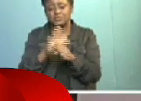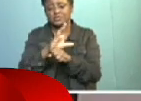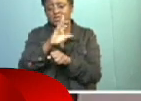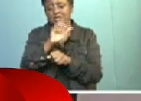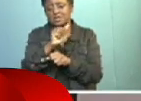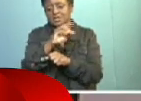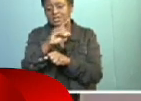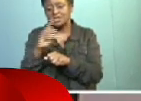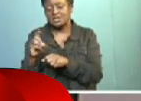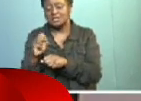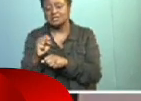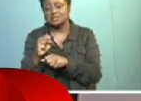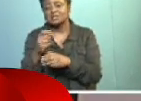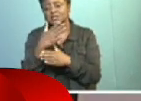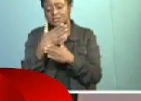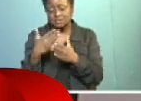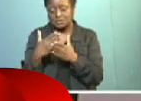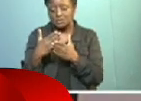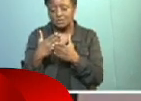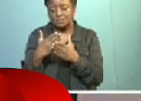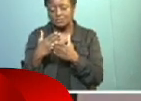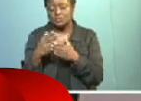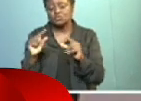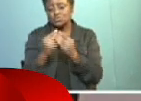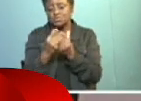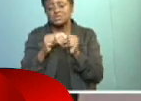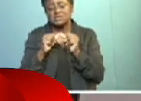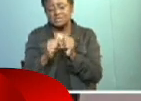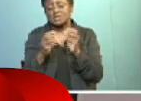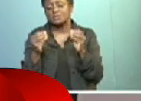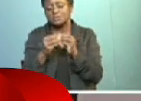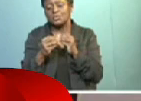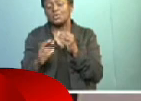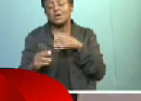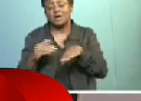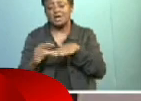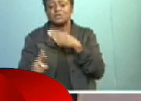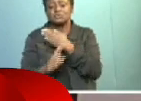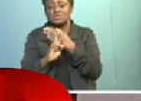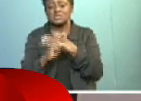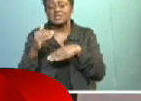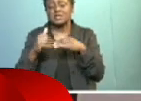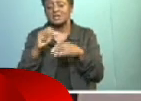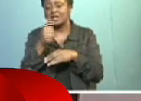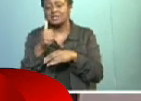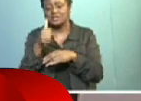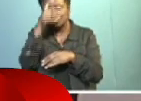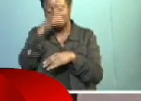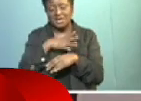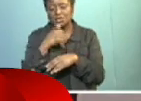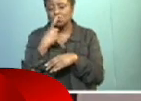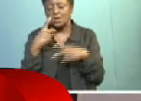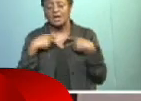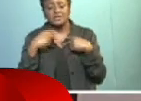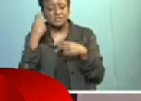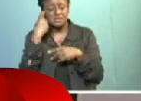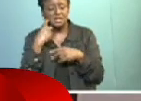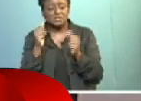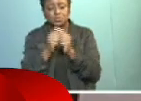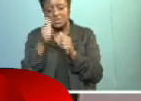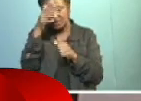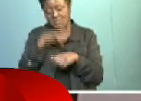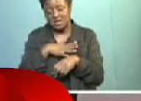certain groups that are still more vulnerable than others. They may include men who have sex with men, transgendered women, for